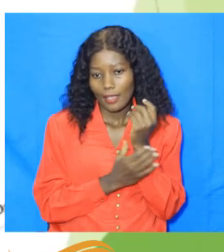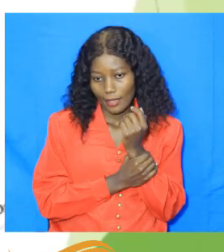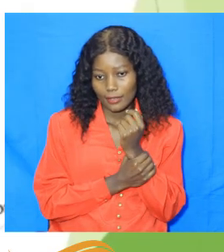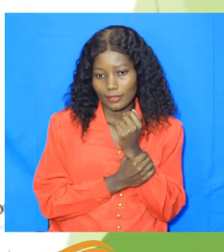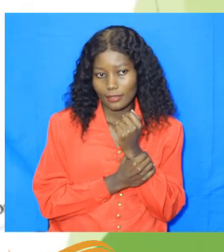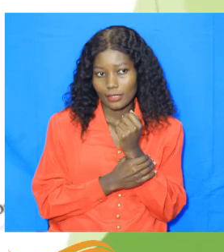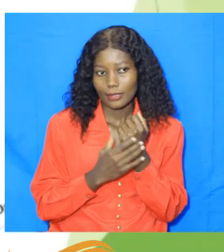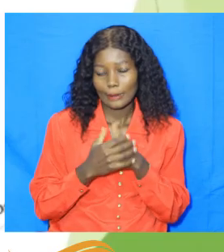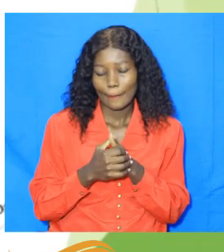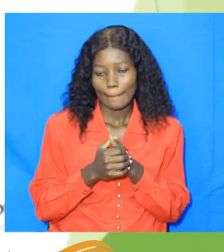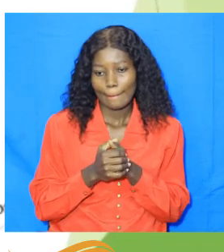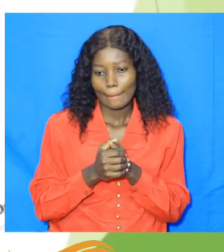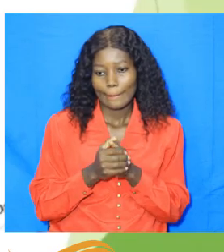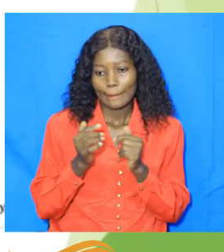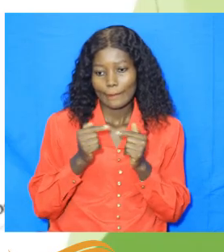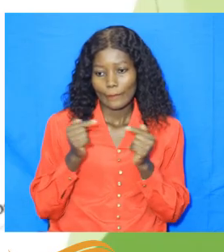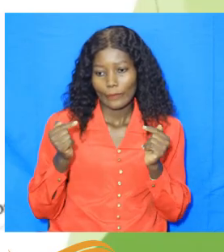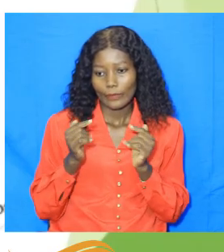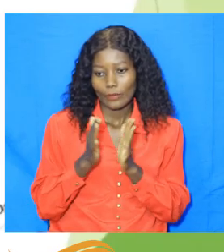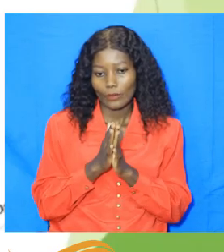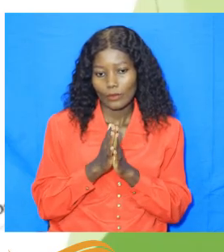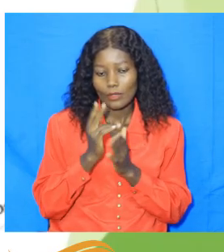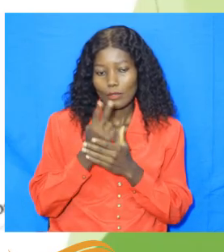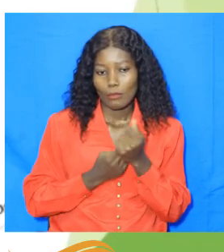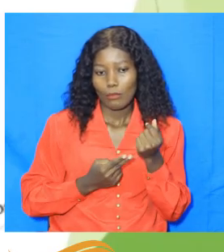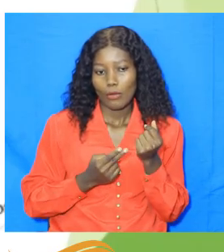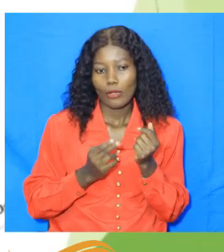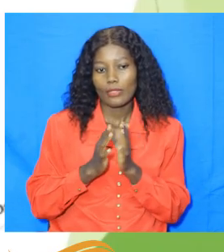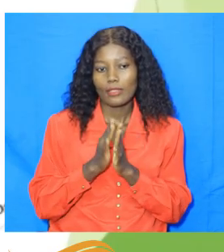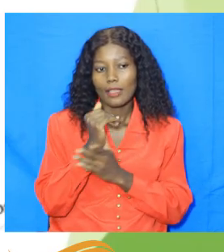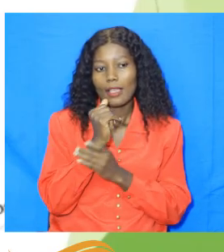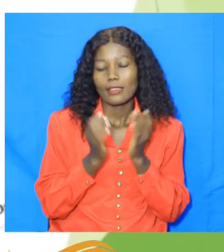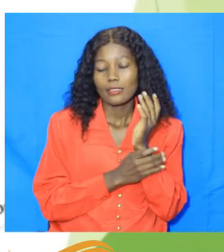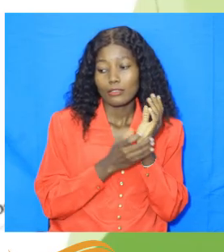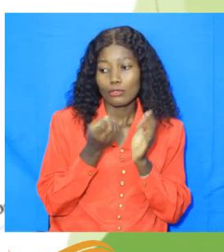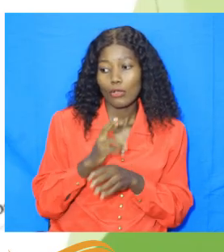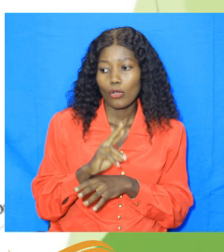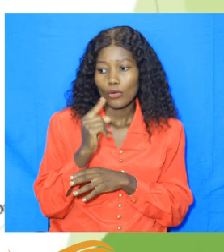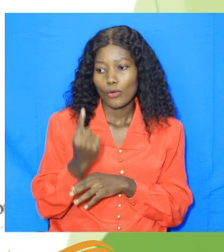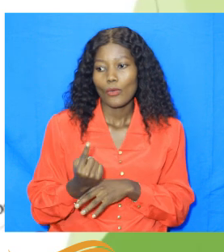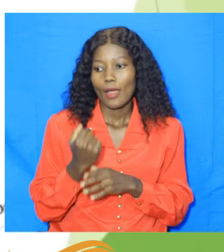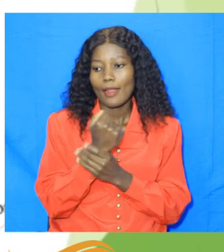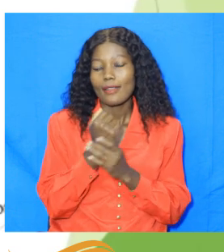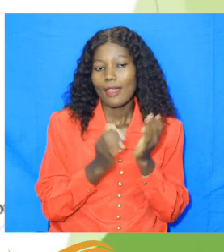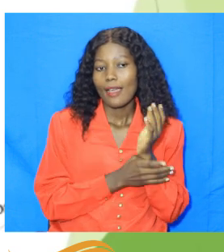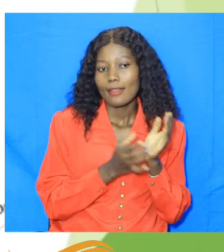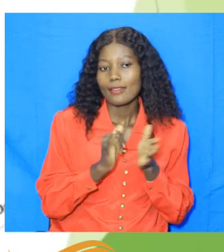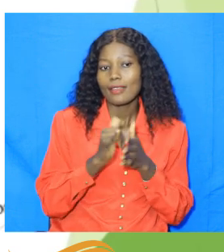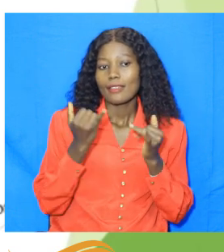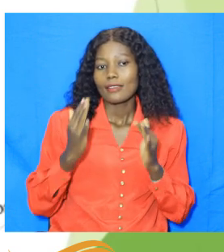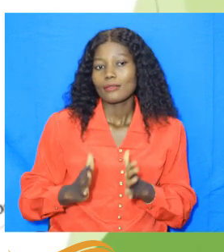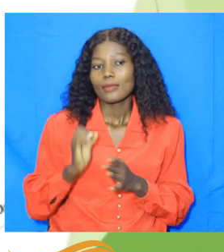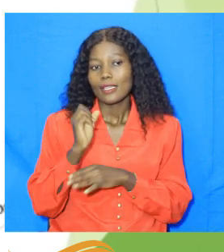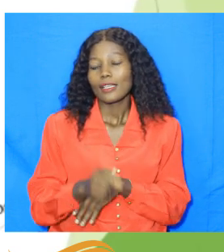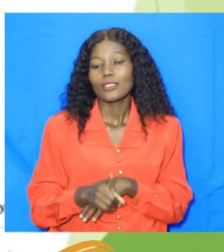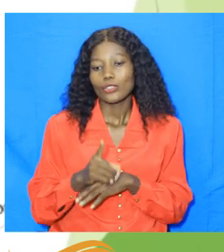after grabbing the opponent with both hands or one hand, then that athlete should perform